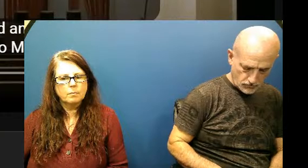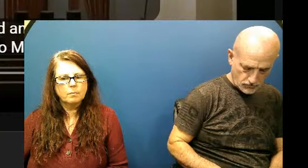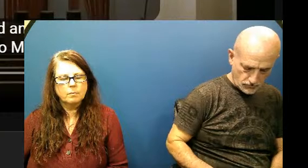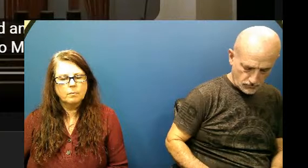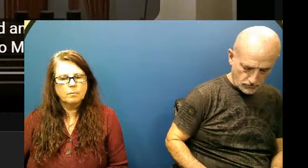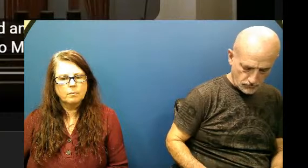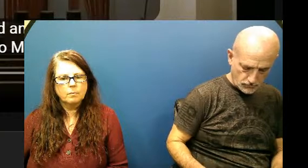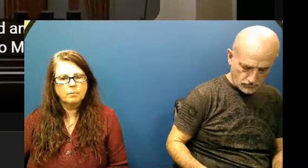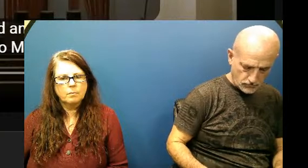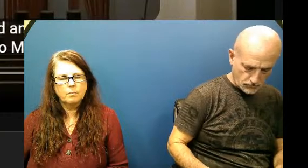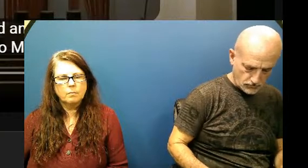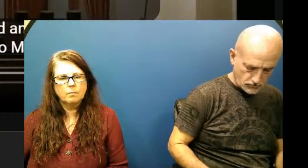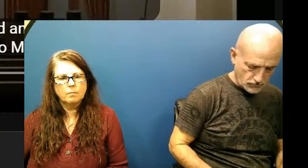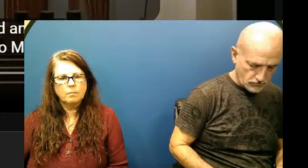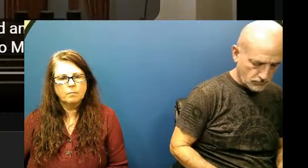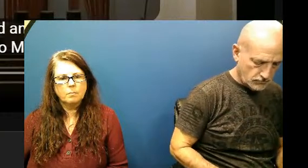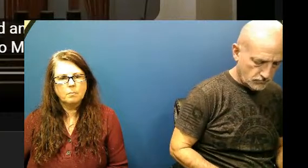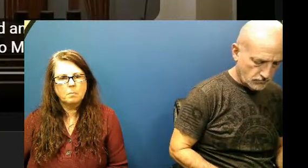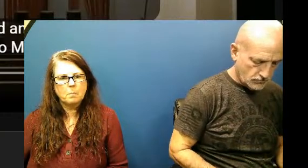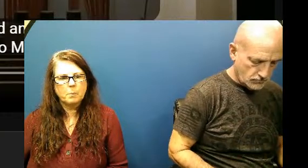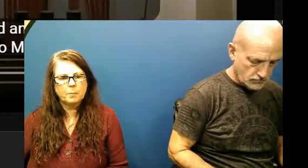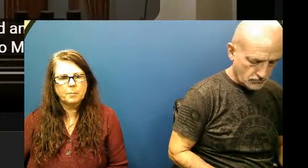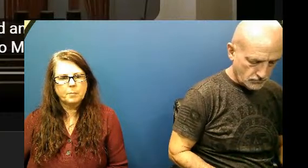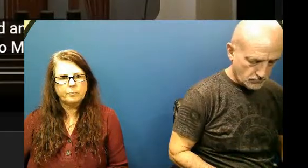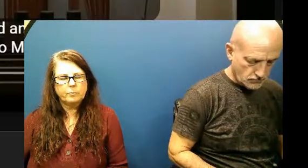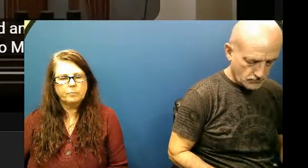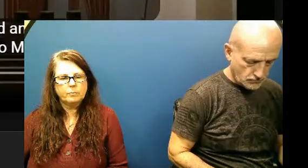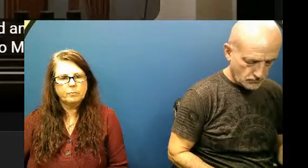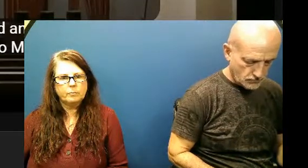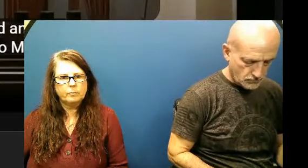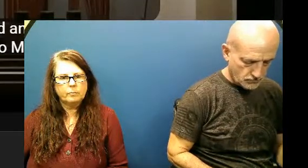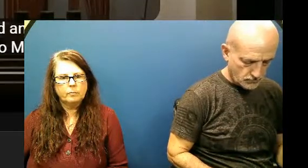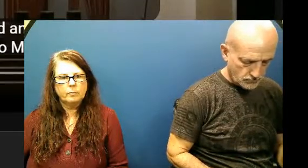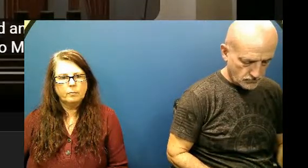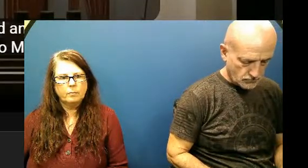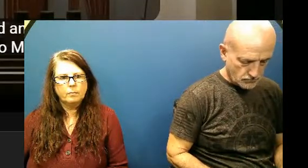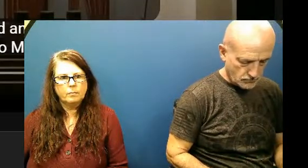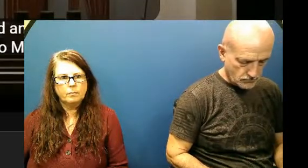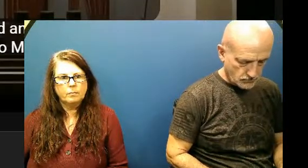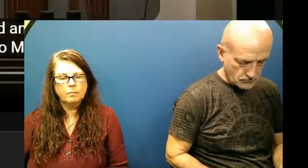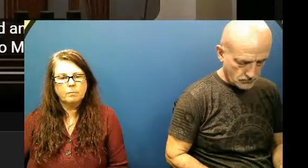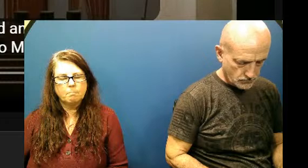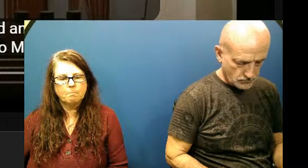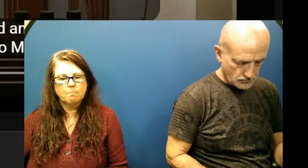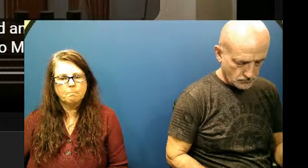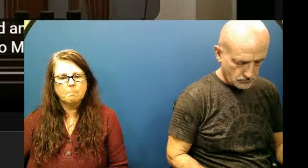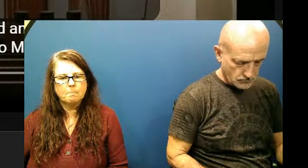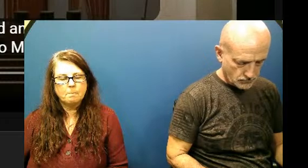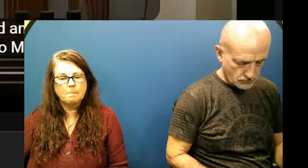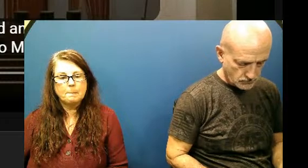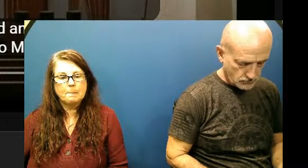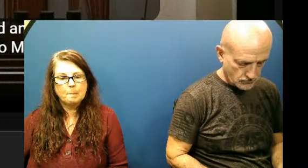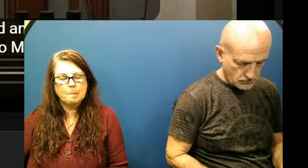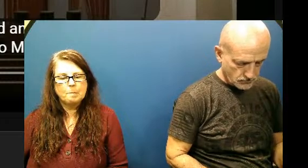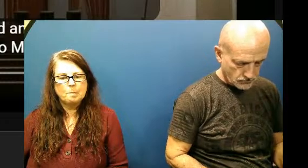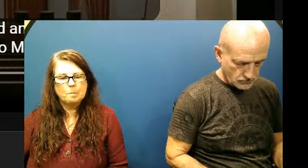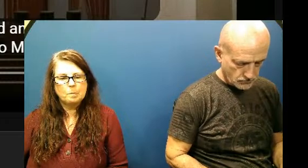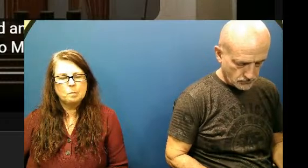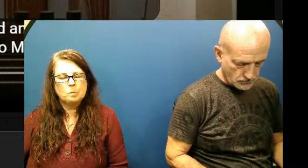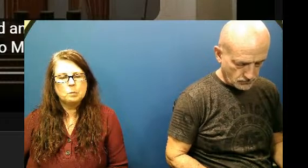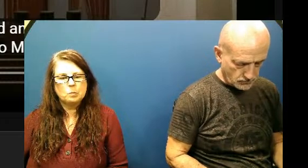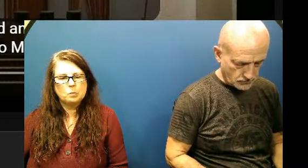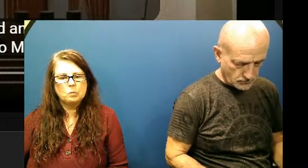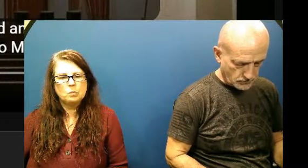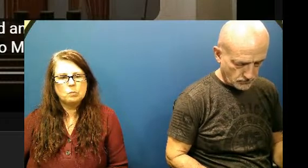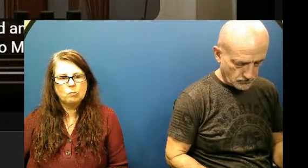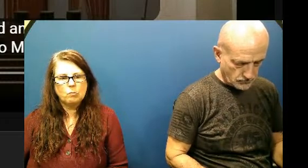says we hate the content manipulation that TikTok is doing, that's strict scrutiny land, and I don't know that the